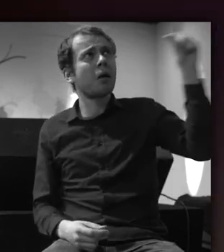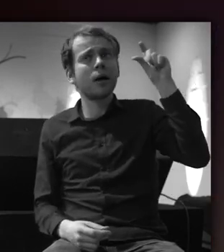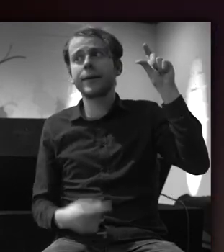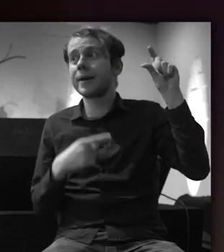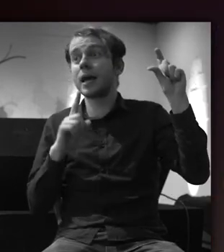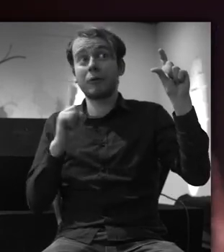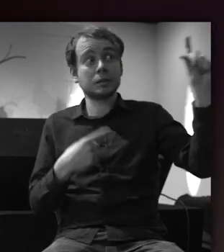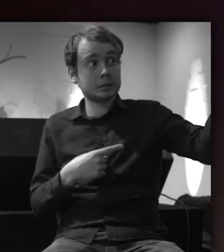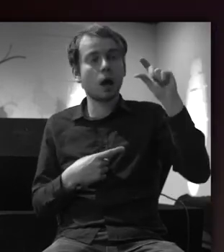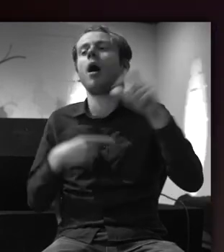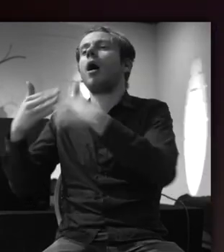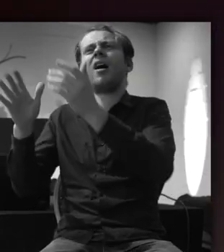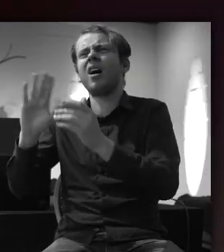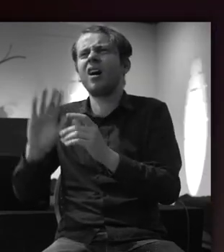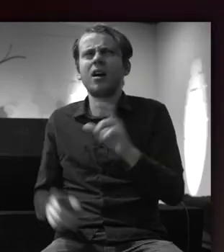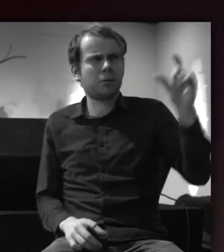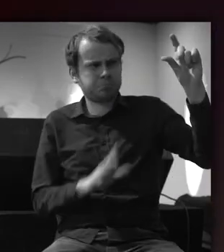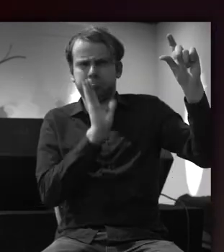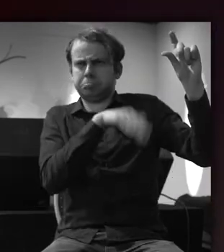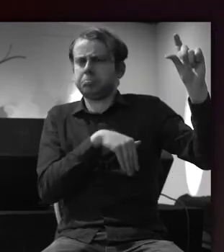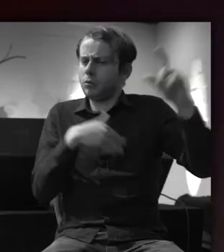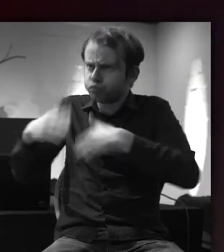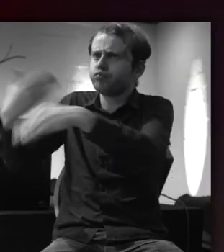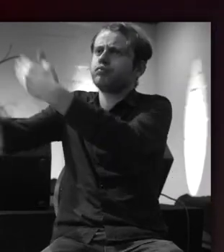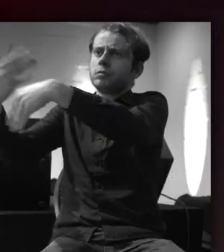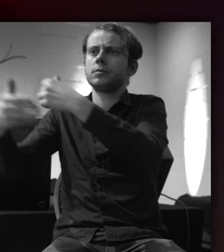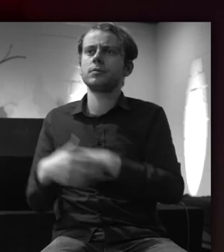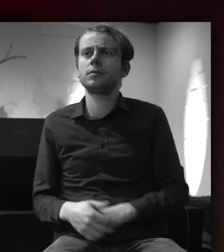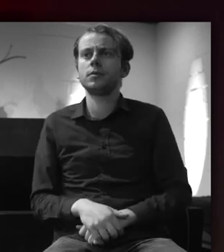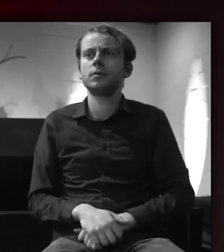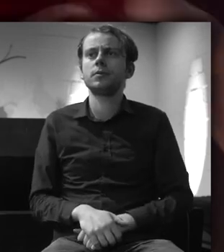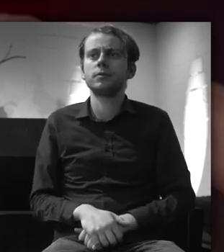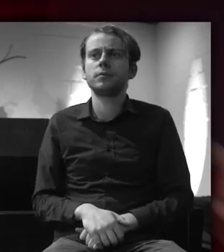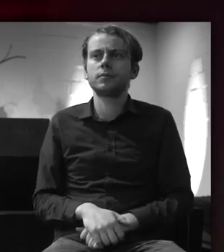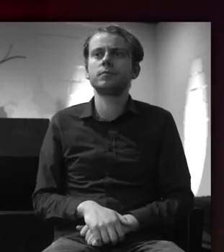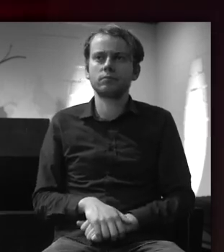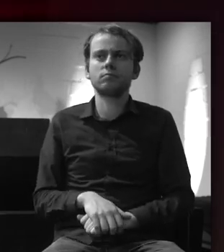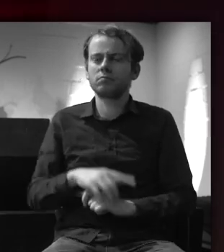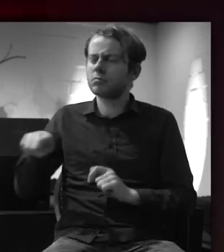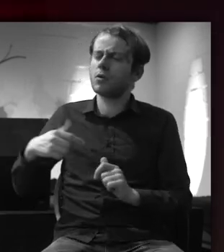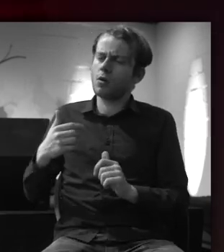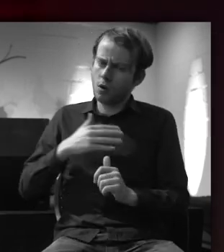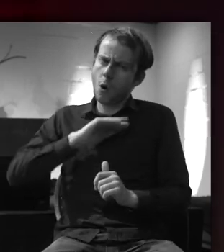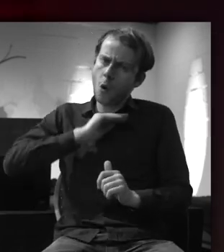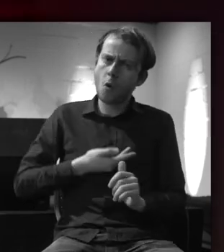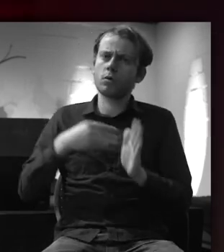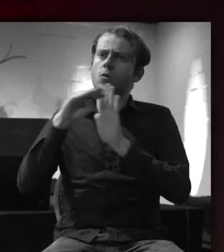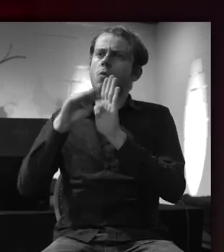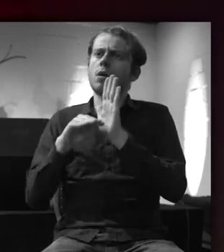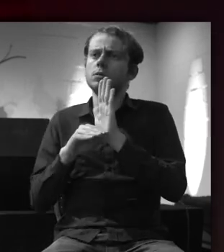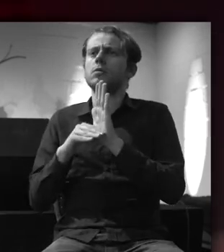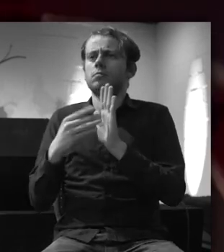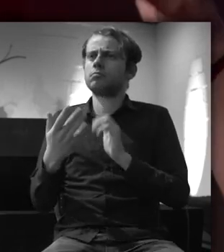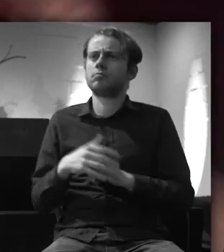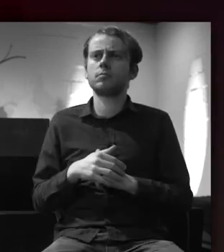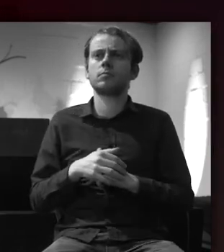and values and optimism and hope that we want. And this is how we see we can change our future. It's not just for us.